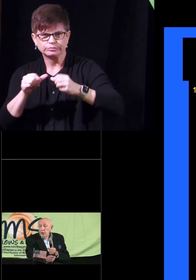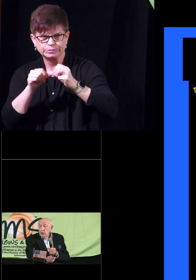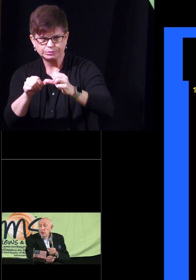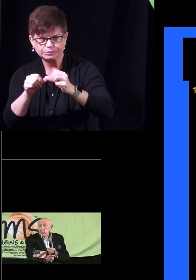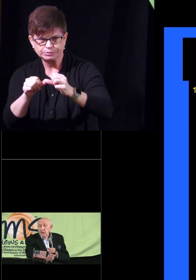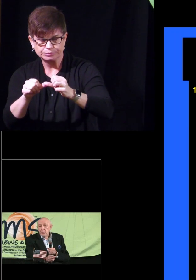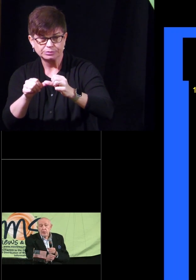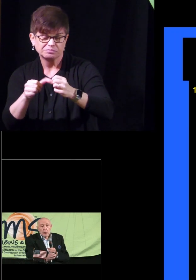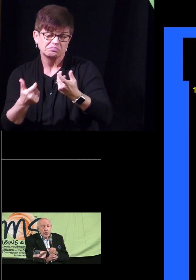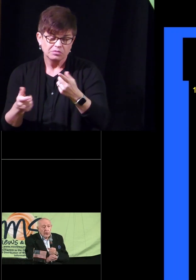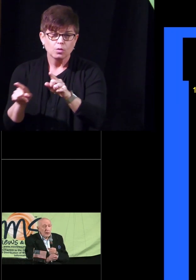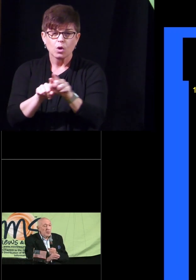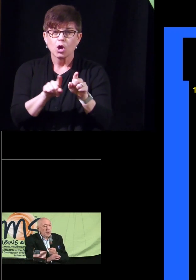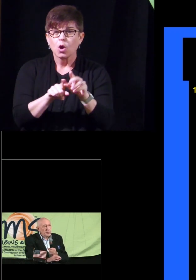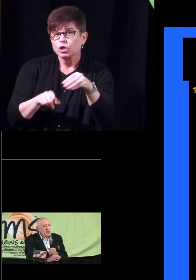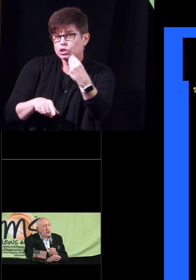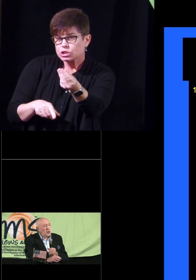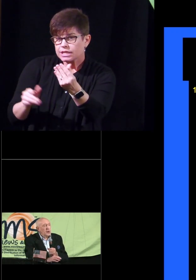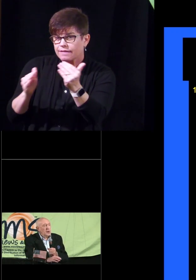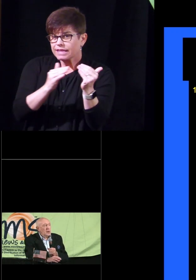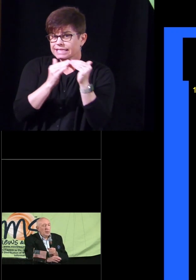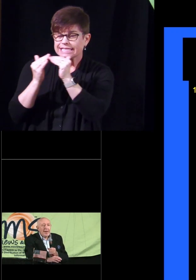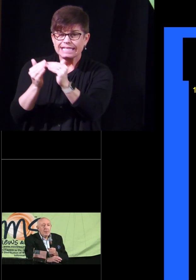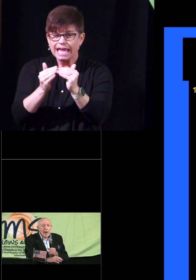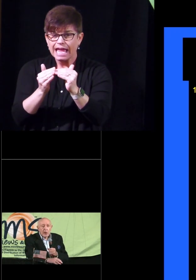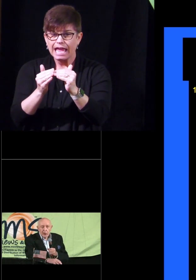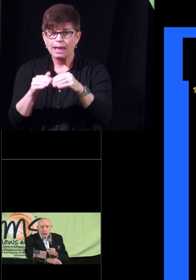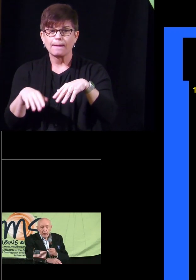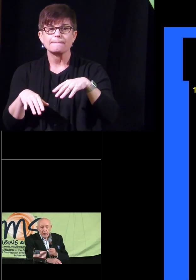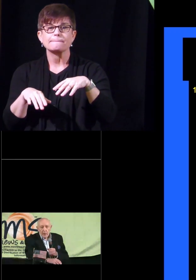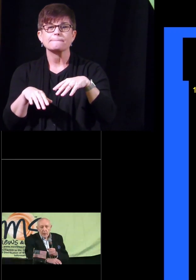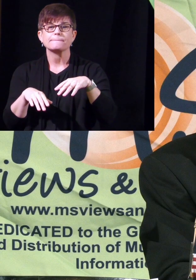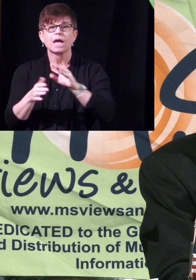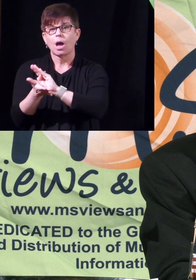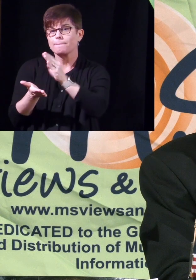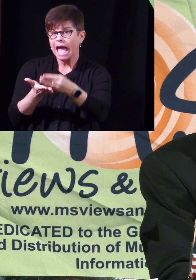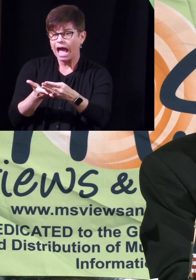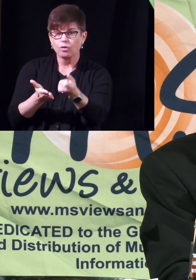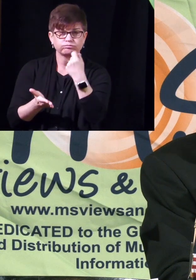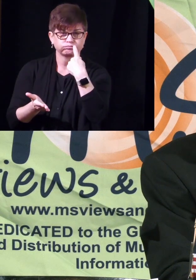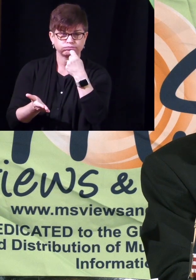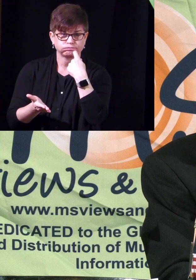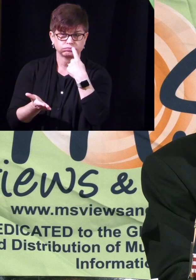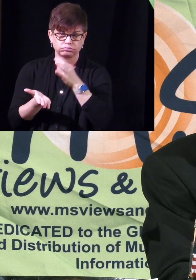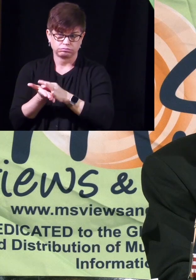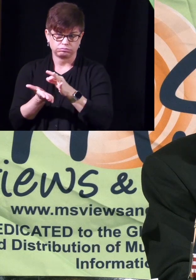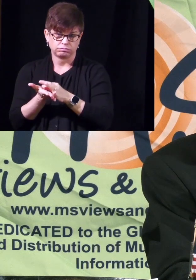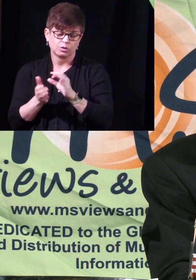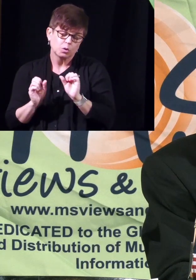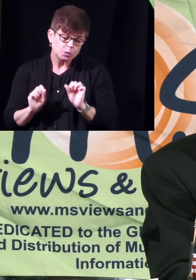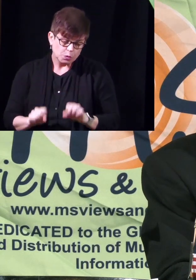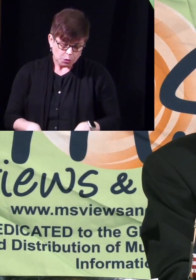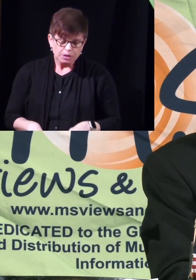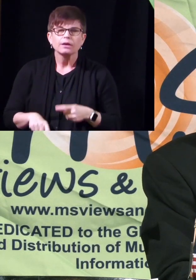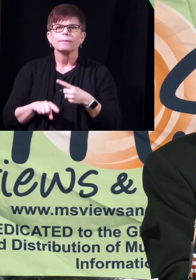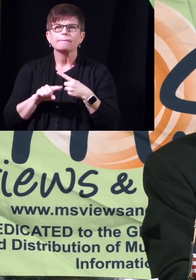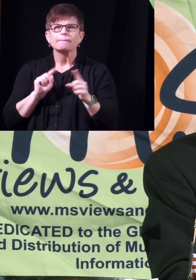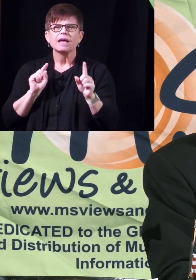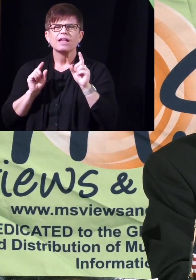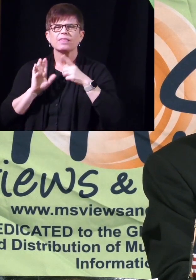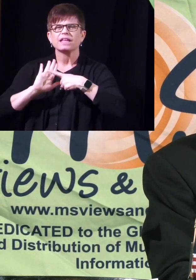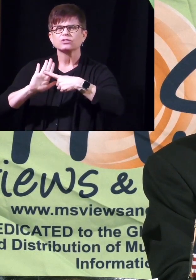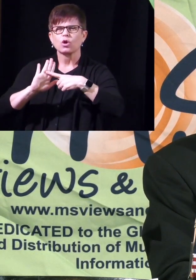treatment. We could also give you the equivalent amount of steroid by mouth. Now, the steroid that we have to use by mouth is